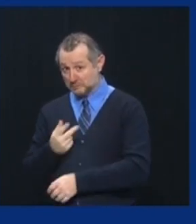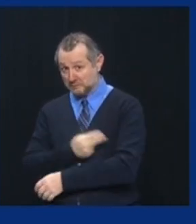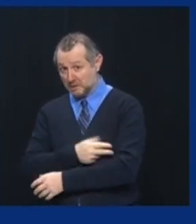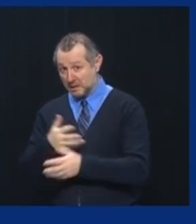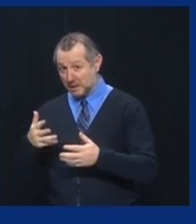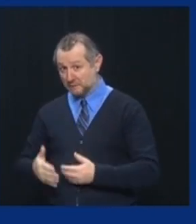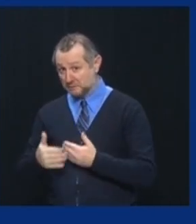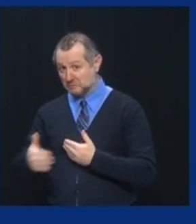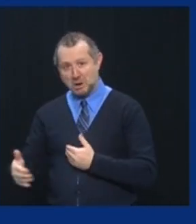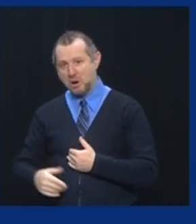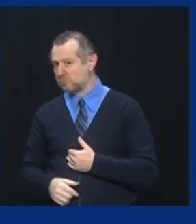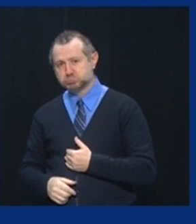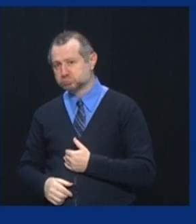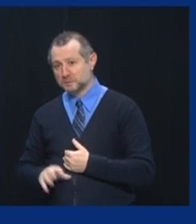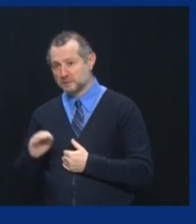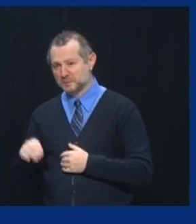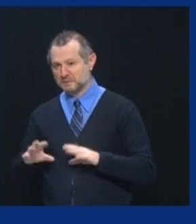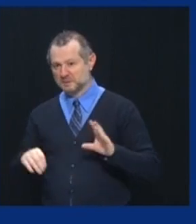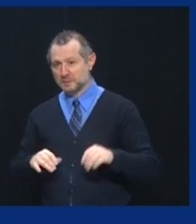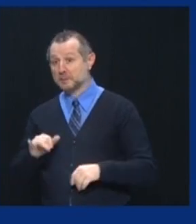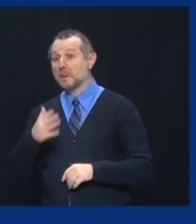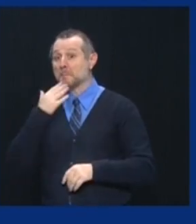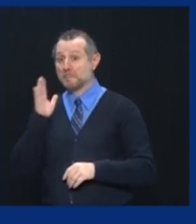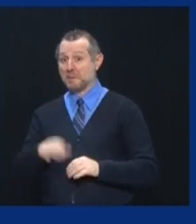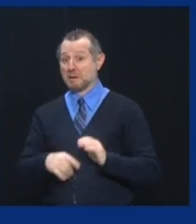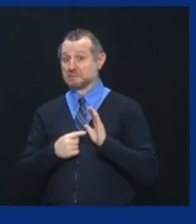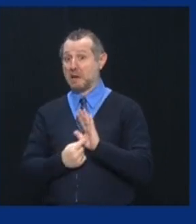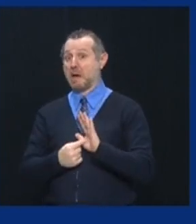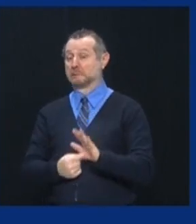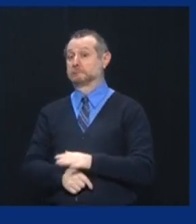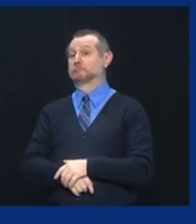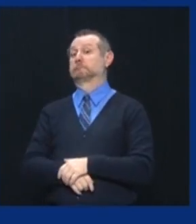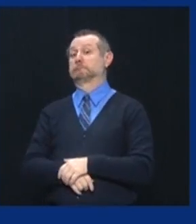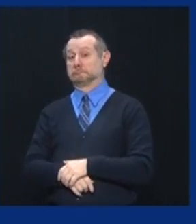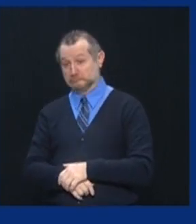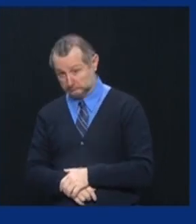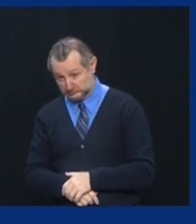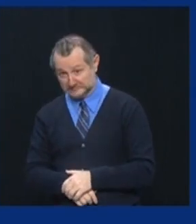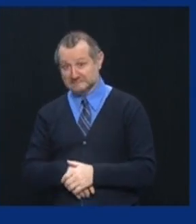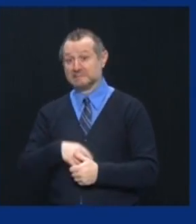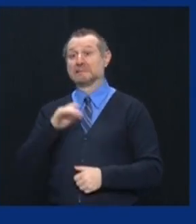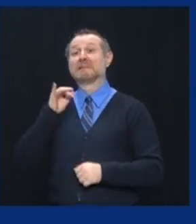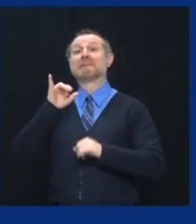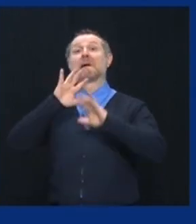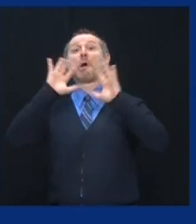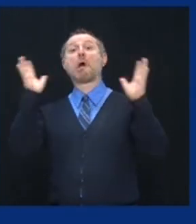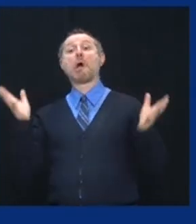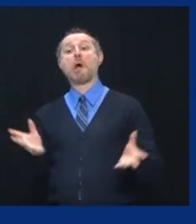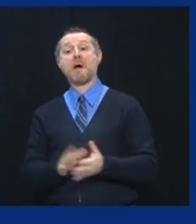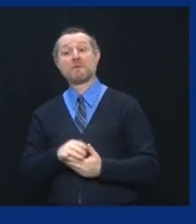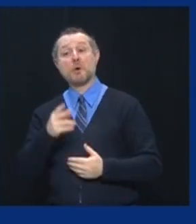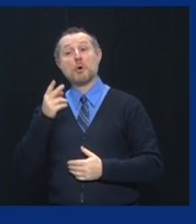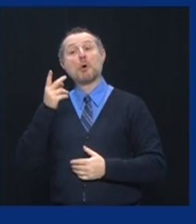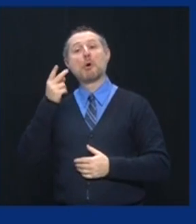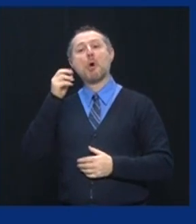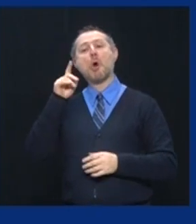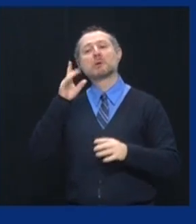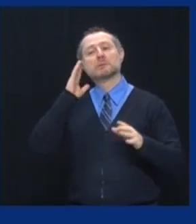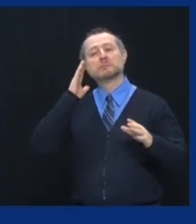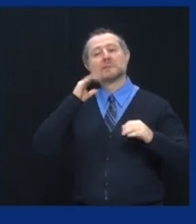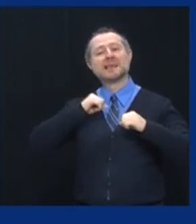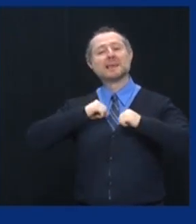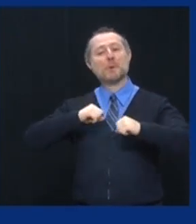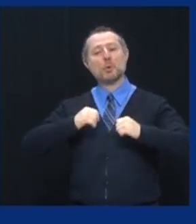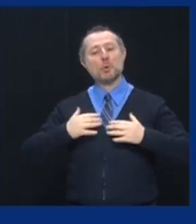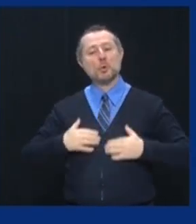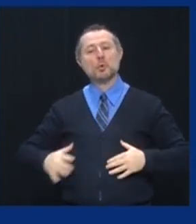Obviously, that's a bad sign for the overall effectiveness of the herd immunity program, which is 70 to 90%. And